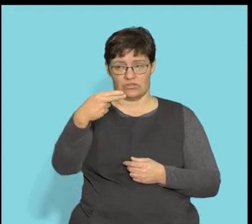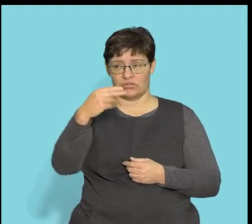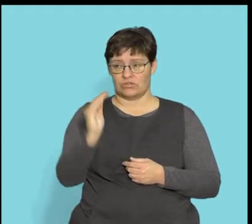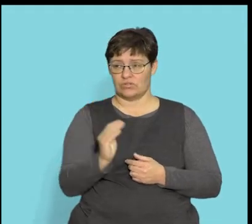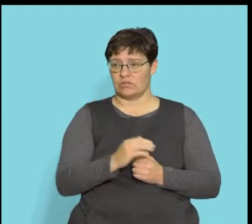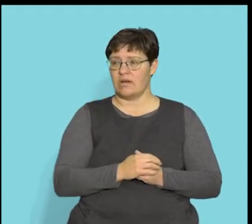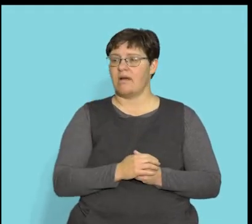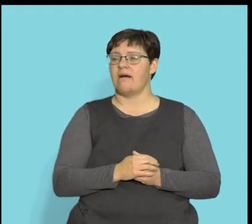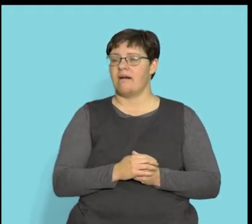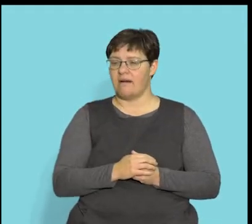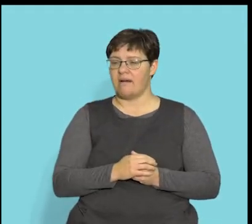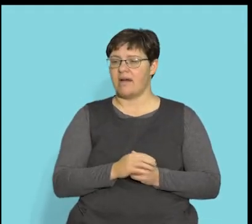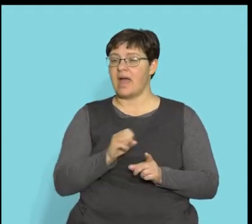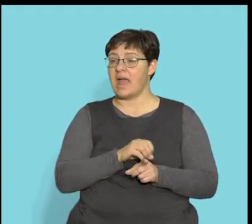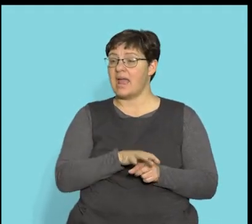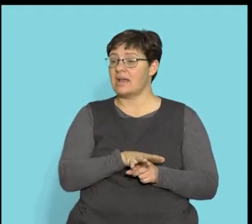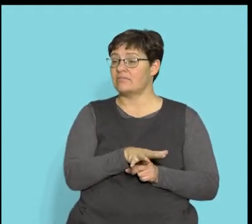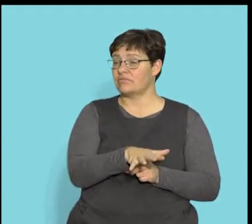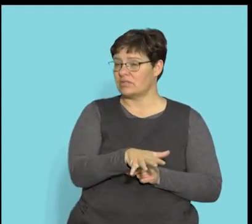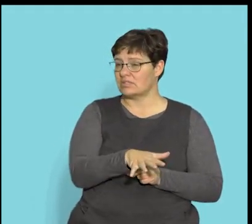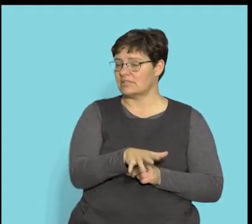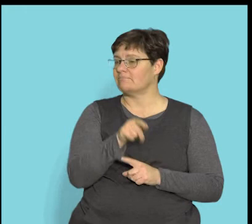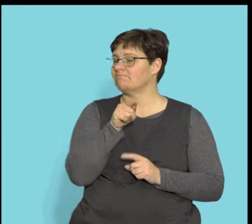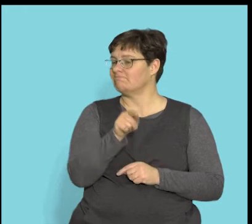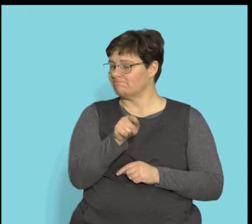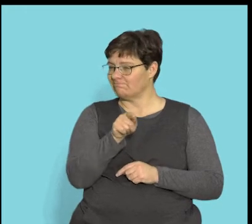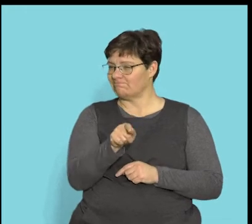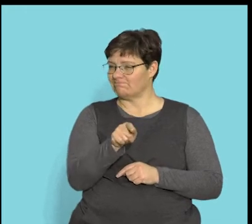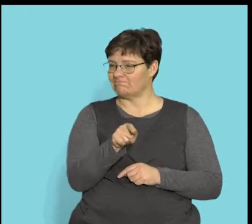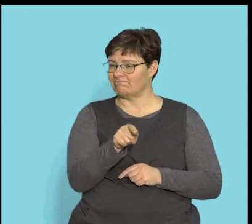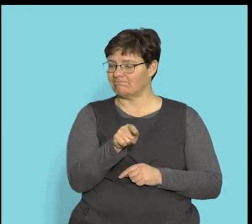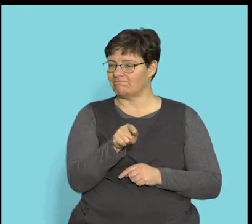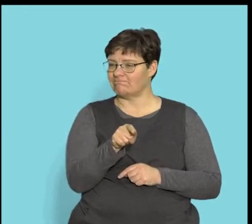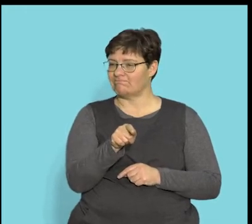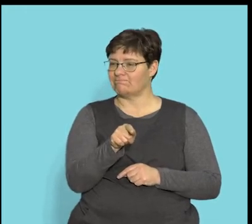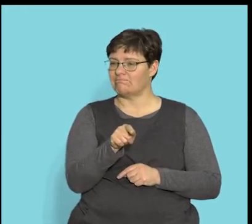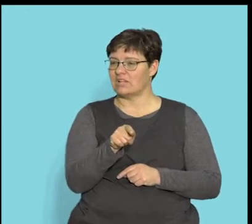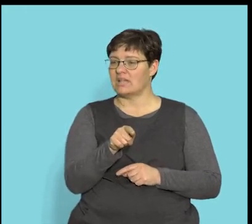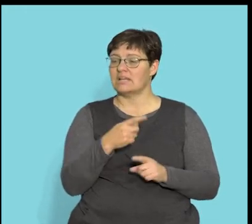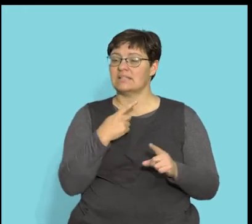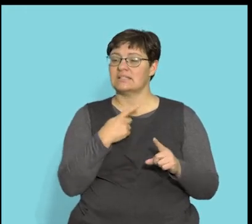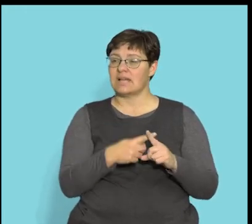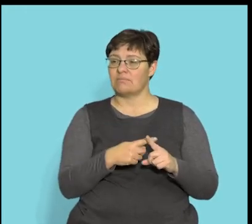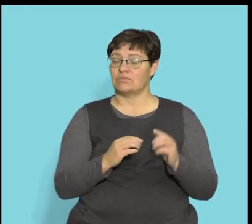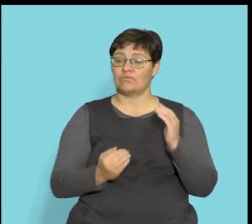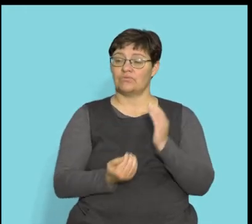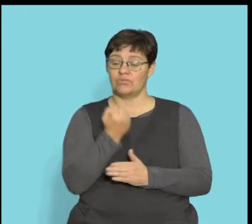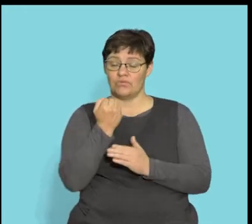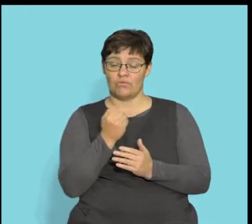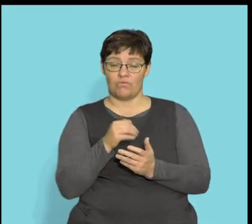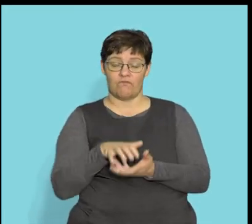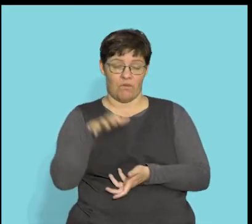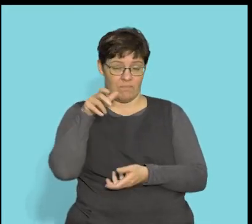squared h. So I can see that the influence of the scale factor multiplied